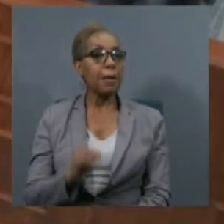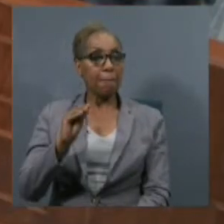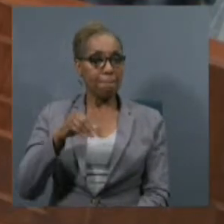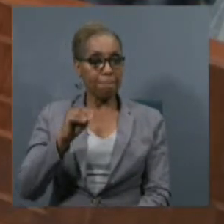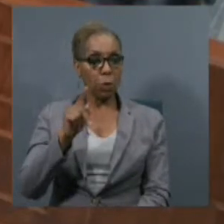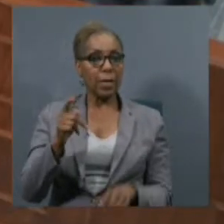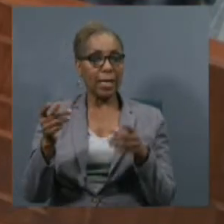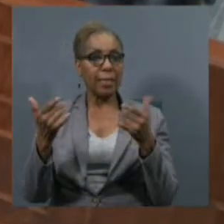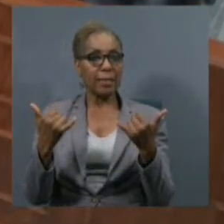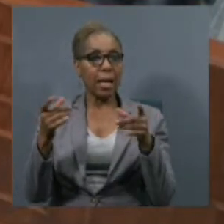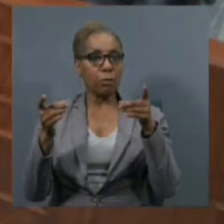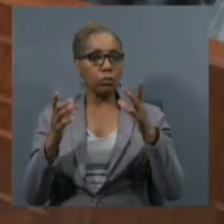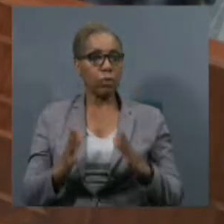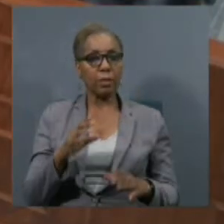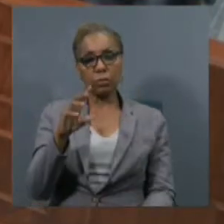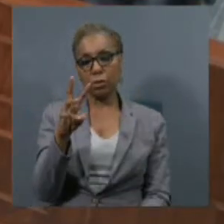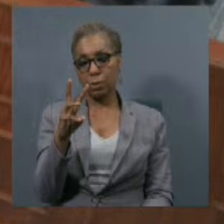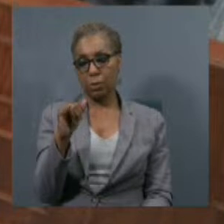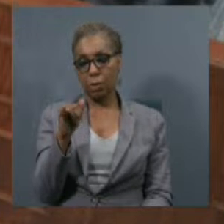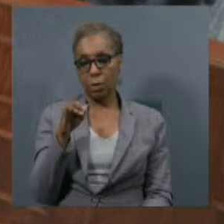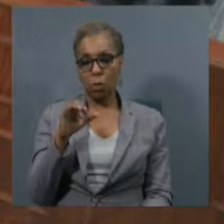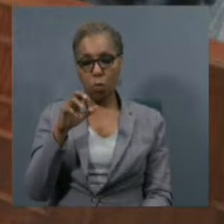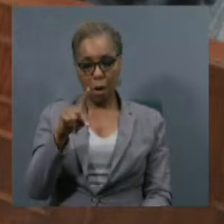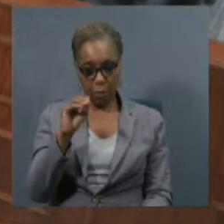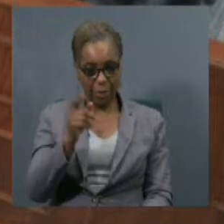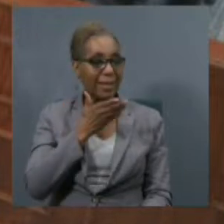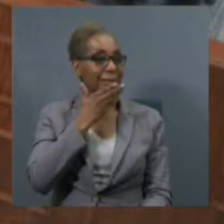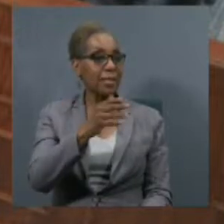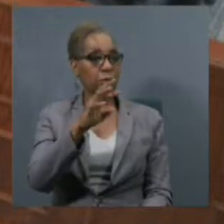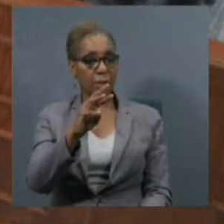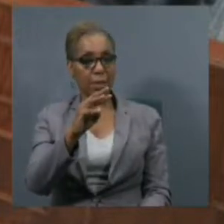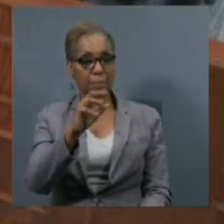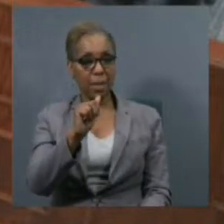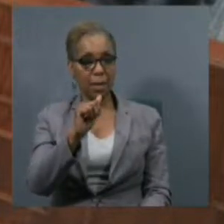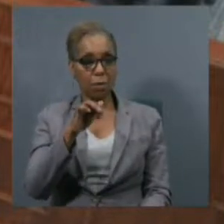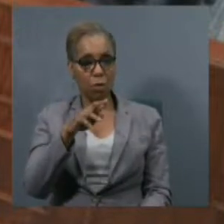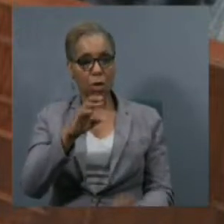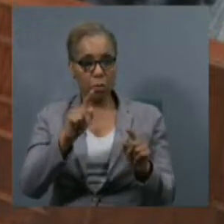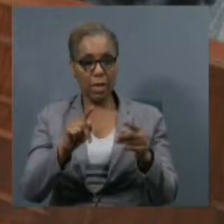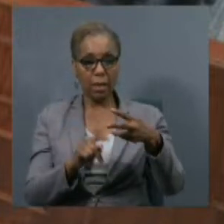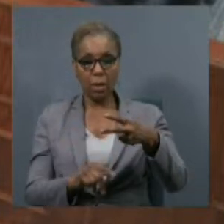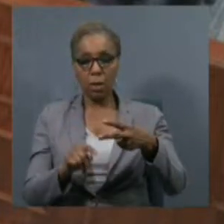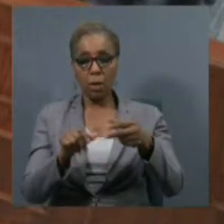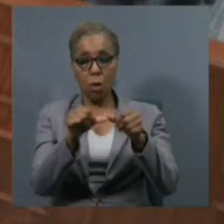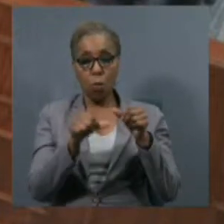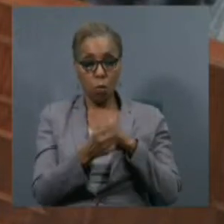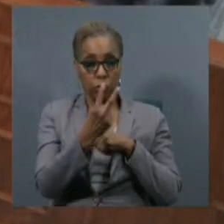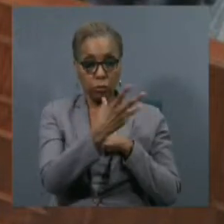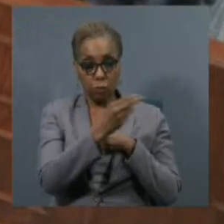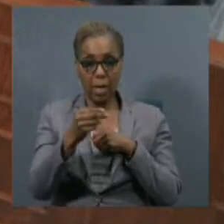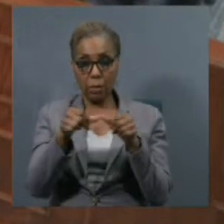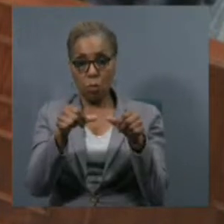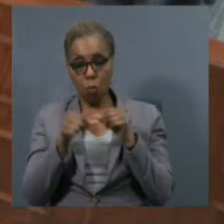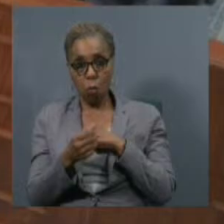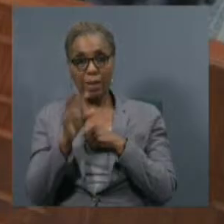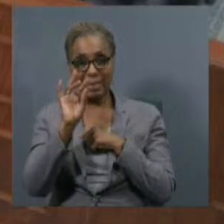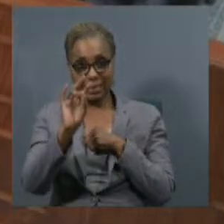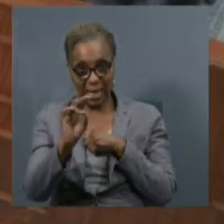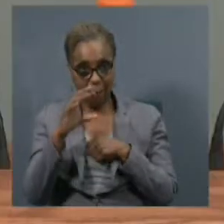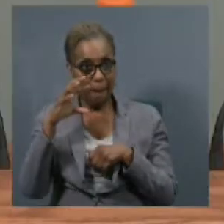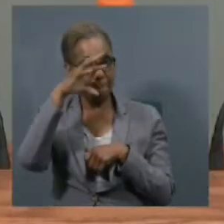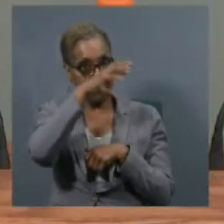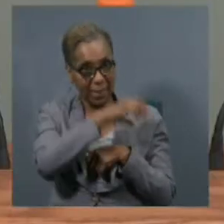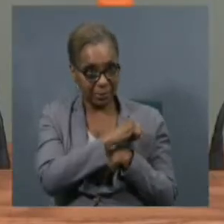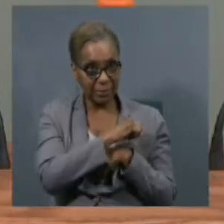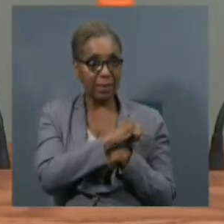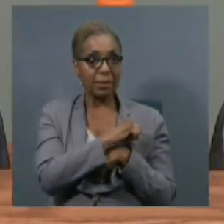Director Wyatt. Thank you, Mayor. Ward 2 and Ward 7 are missing from any monies